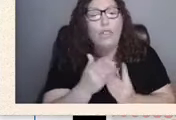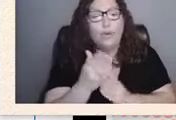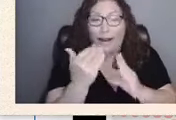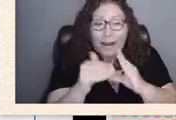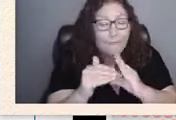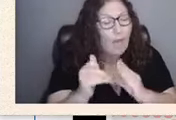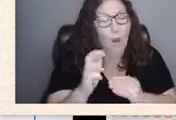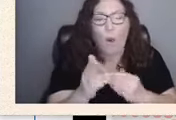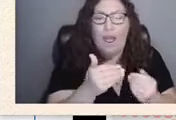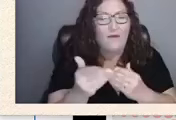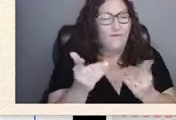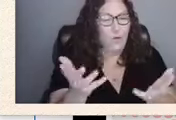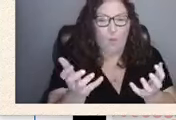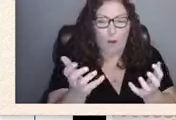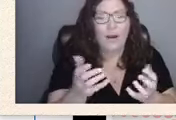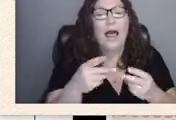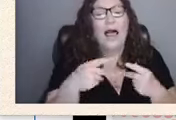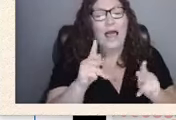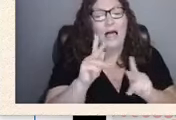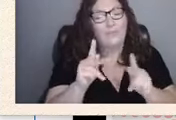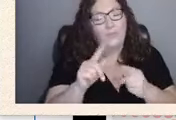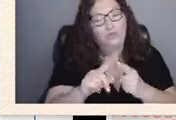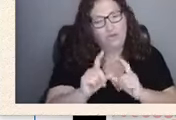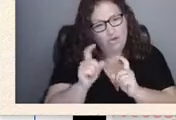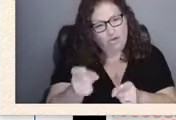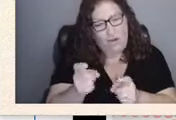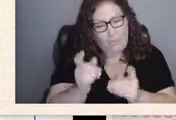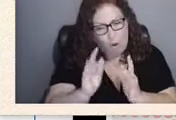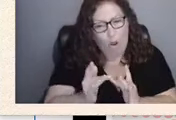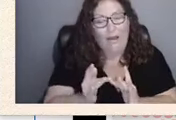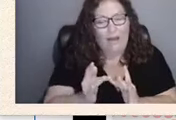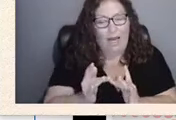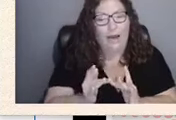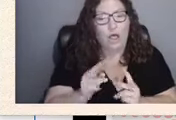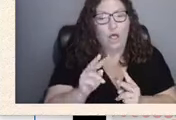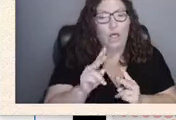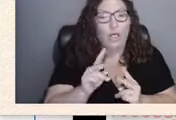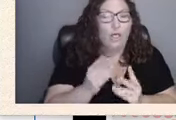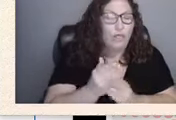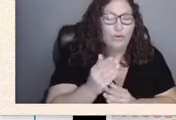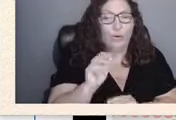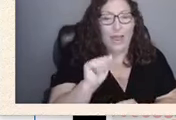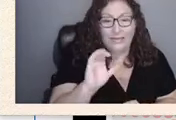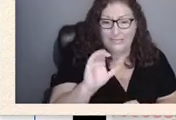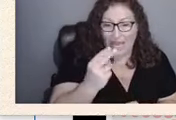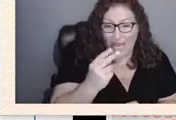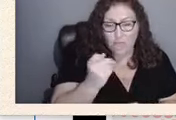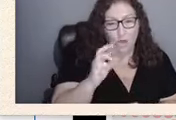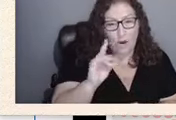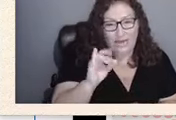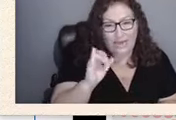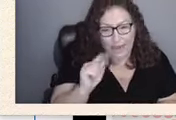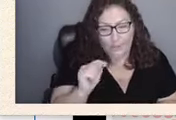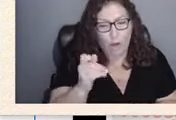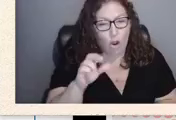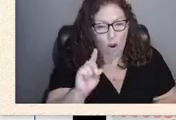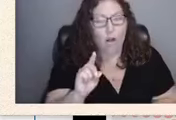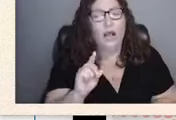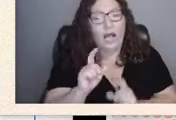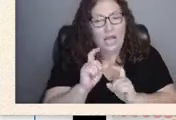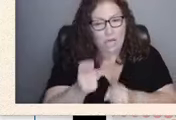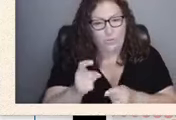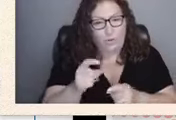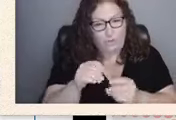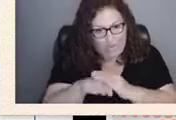you want. And it allows people to contribute online through either ACH or a debit card, a contribution into your account.